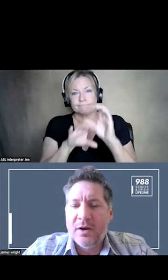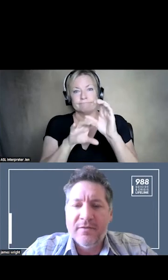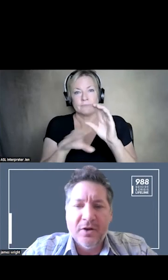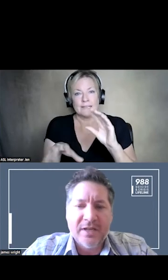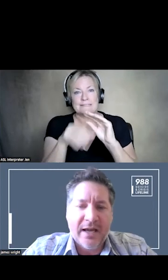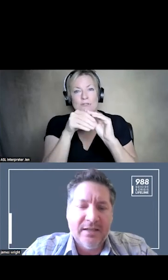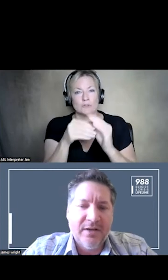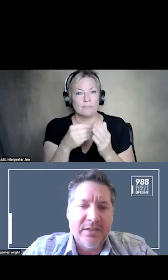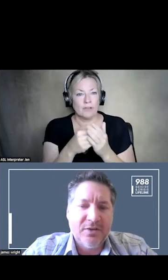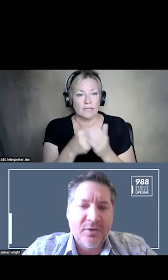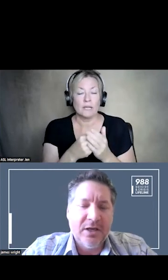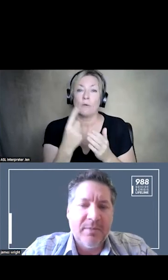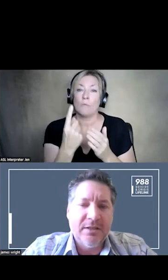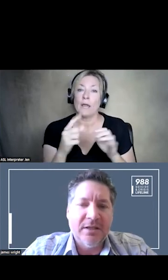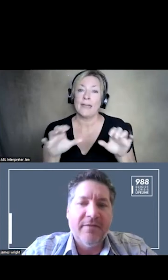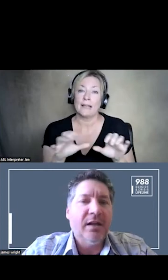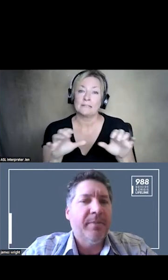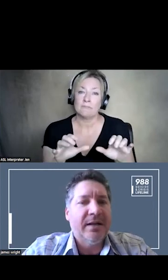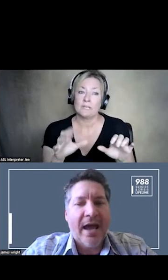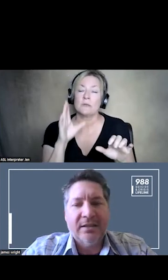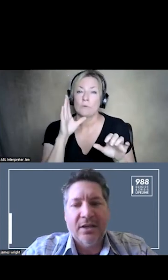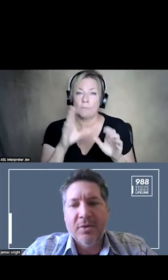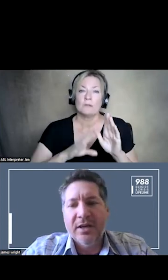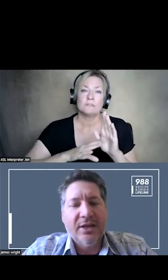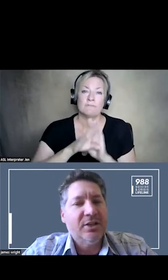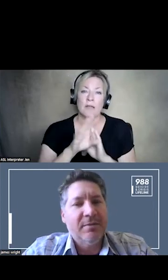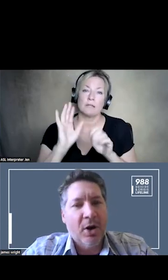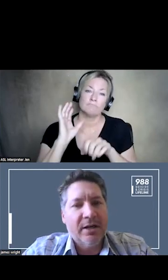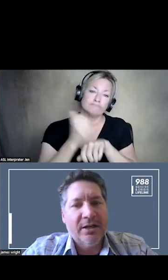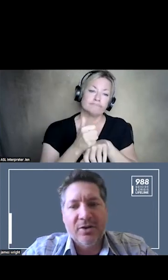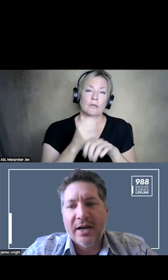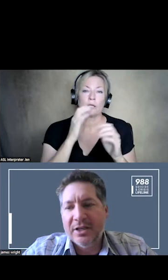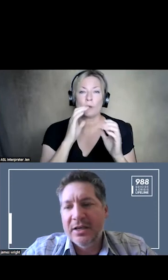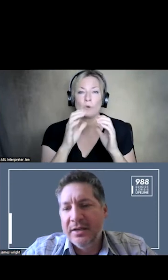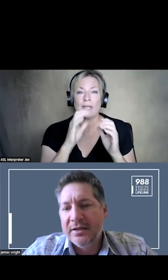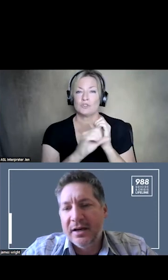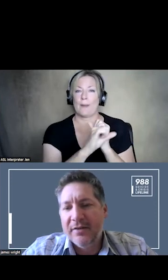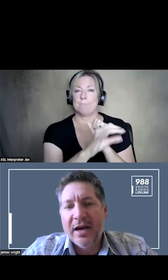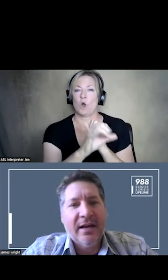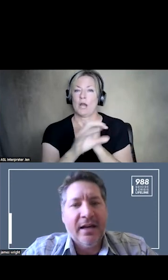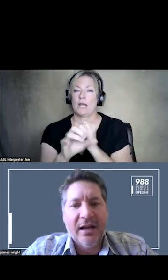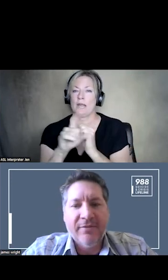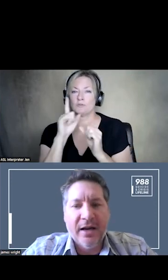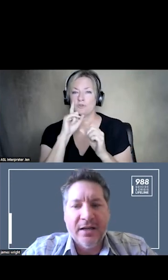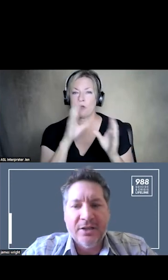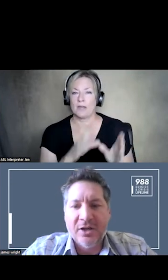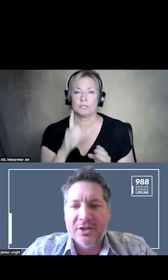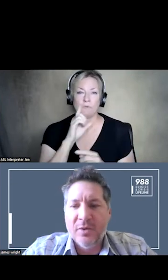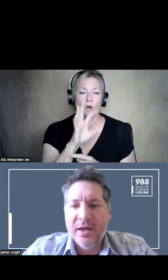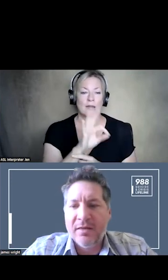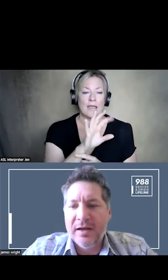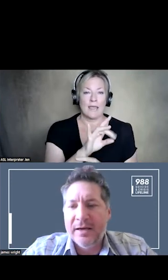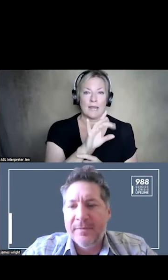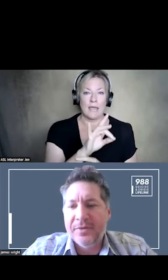And one of those activities is really going to be to develop and enact a communications and marketing strategy of 988 Lifeline in